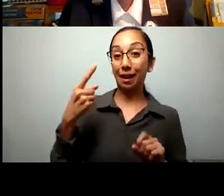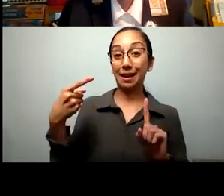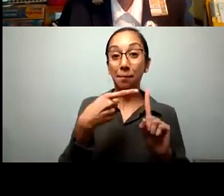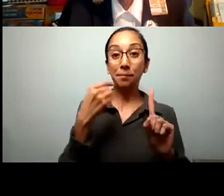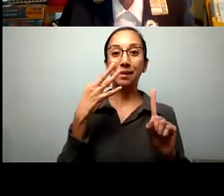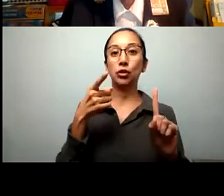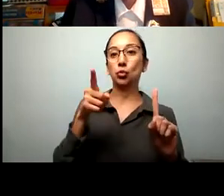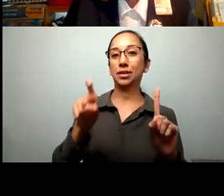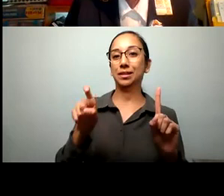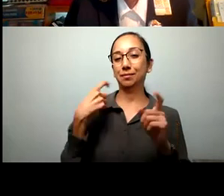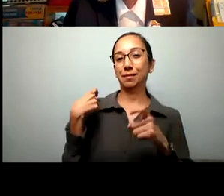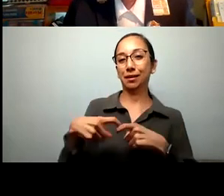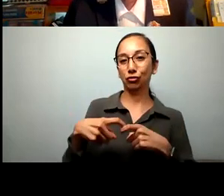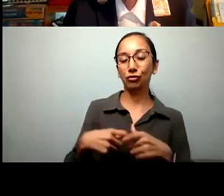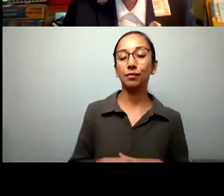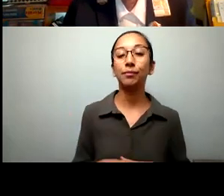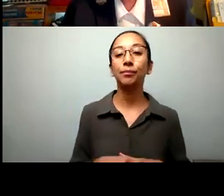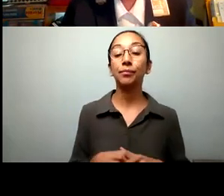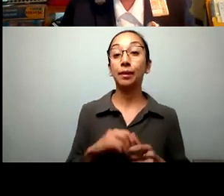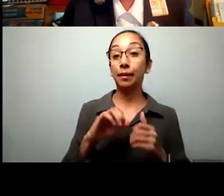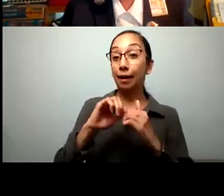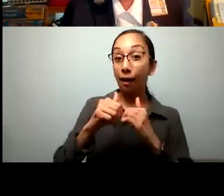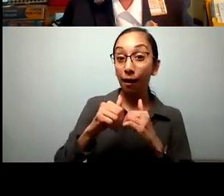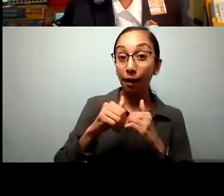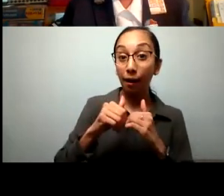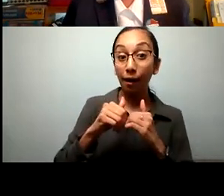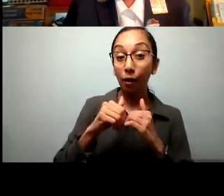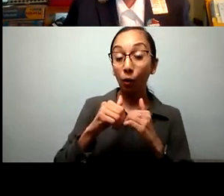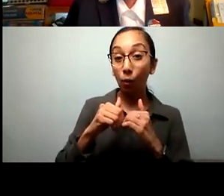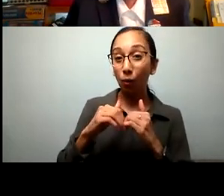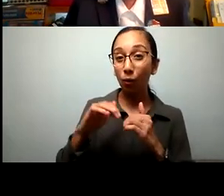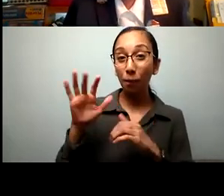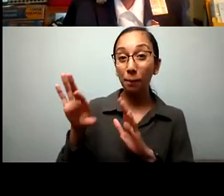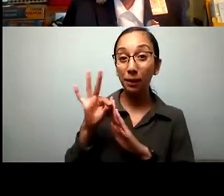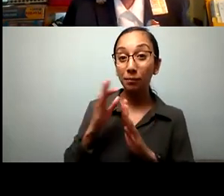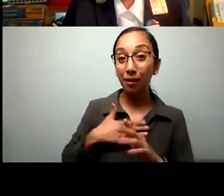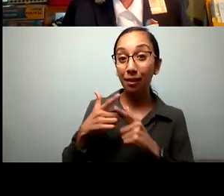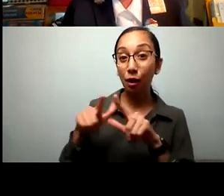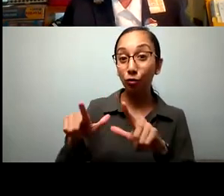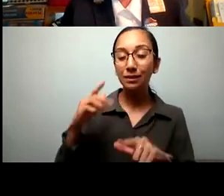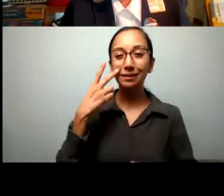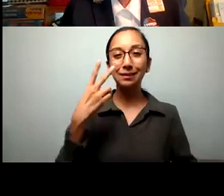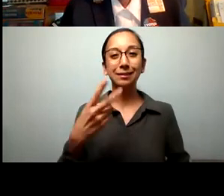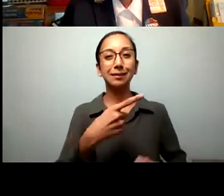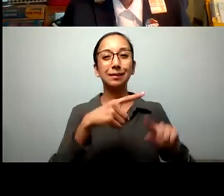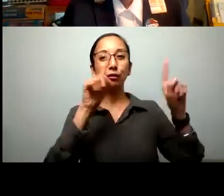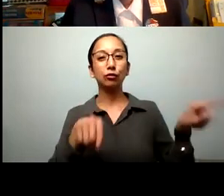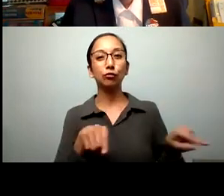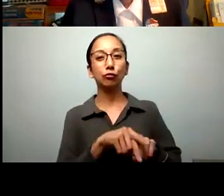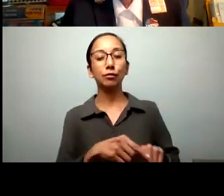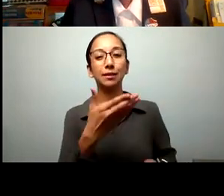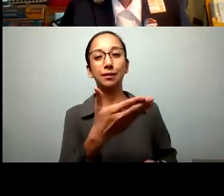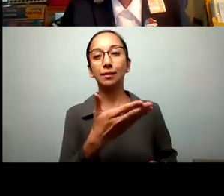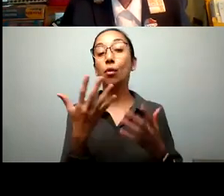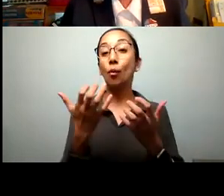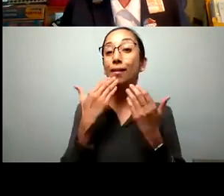Spanish. Instructions on how to do that will be projected on the screen. We want to thank all